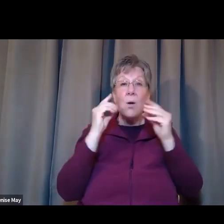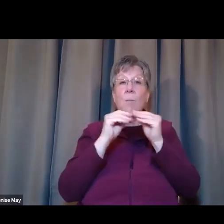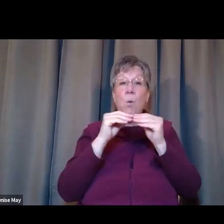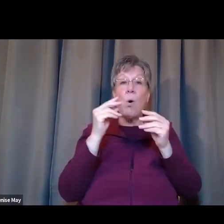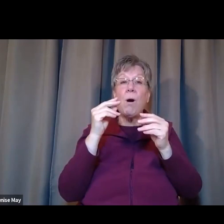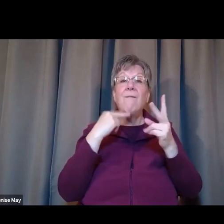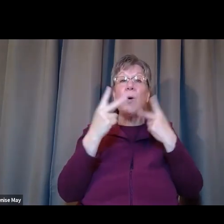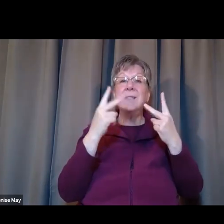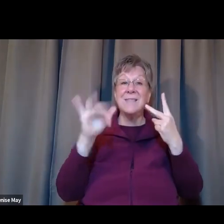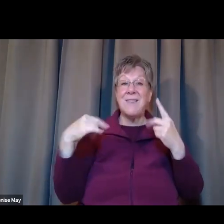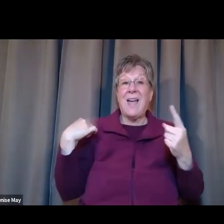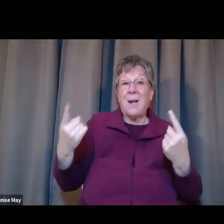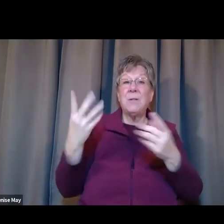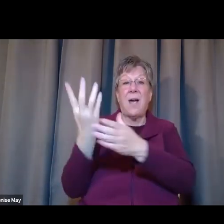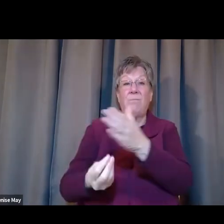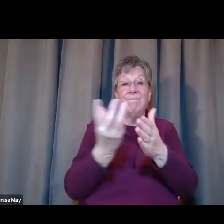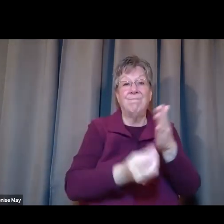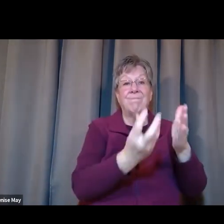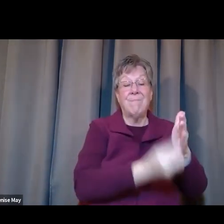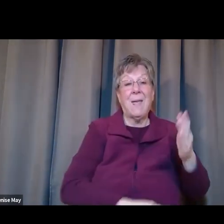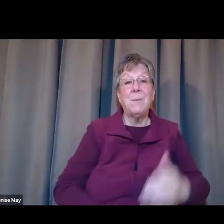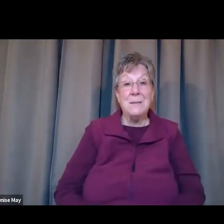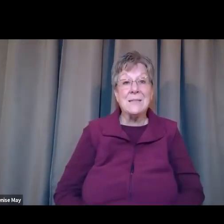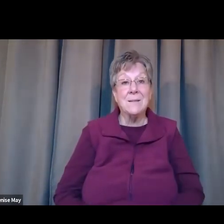missing for a very long time.